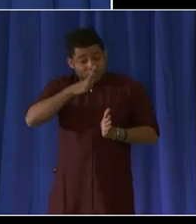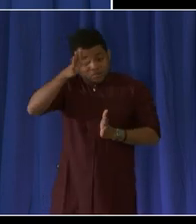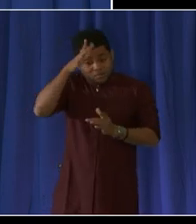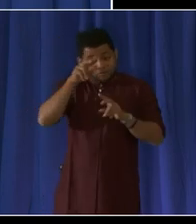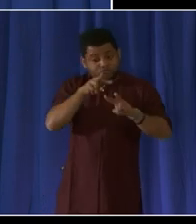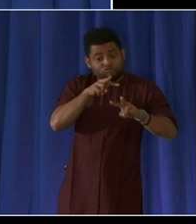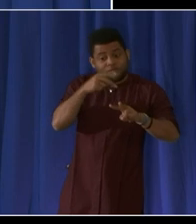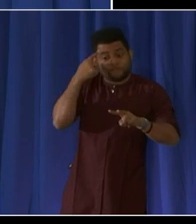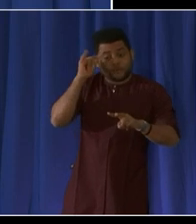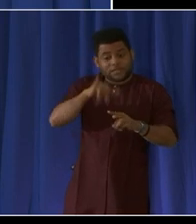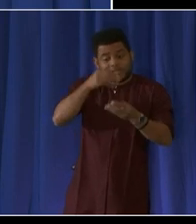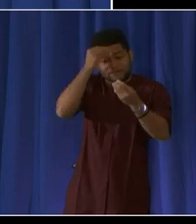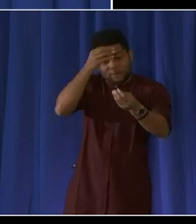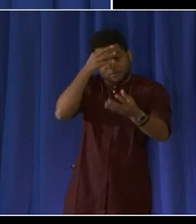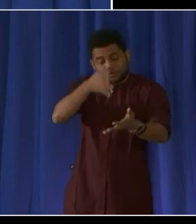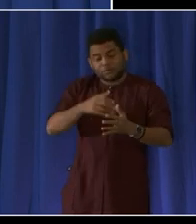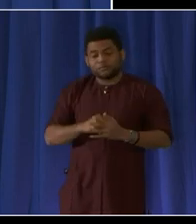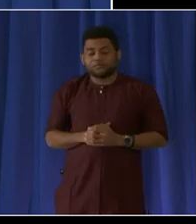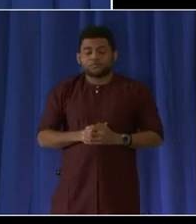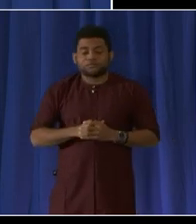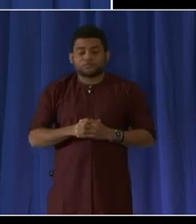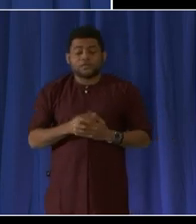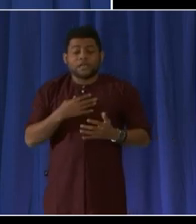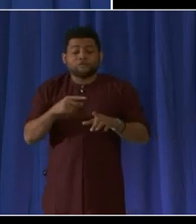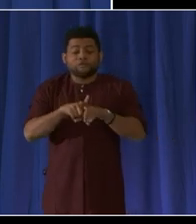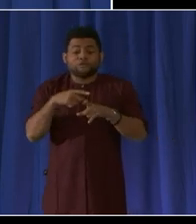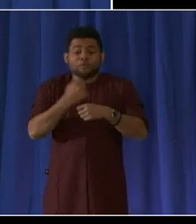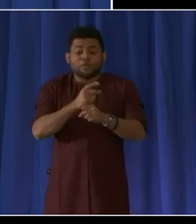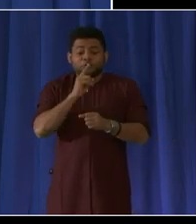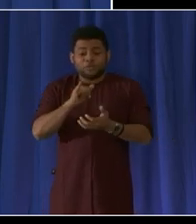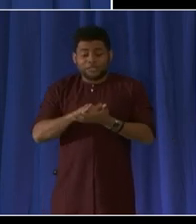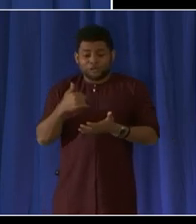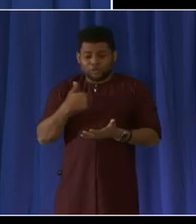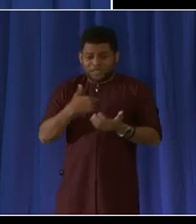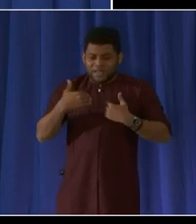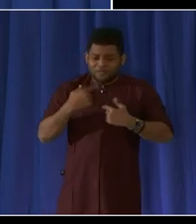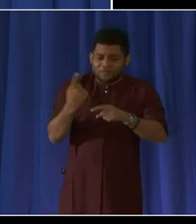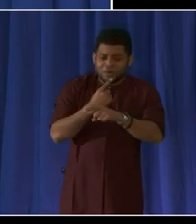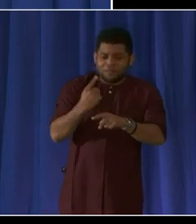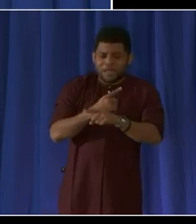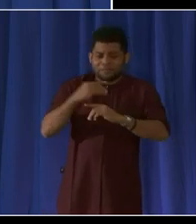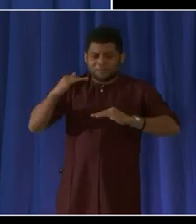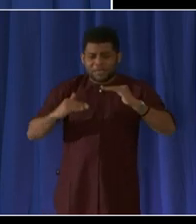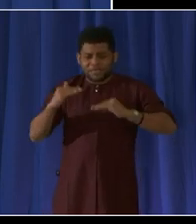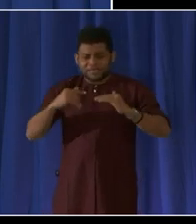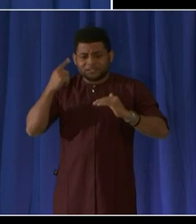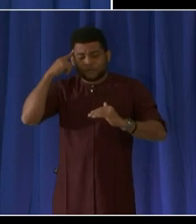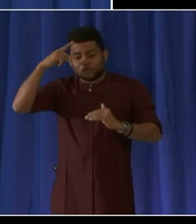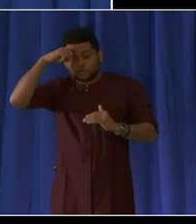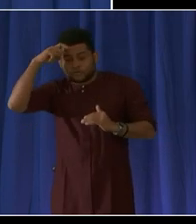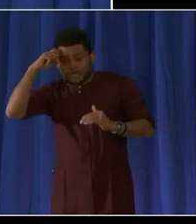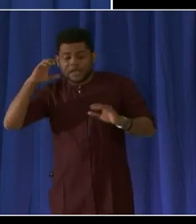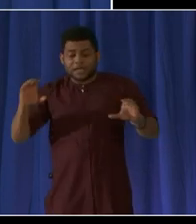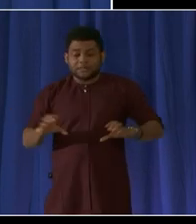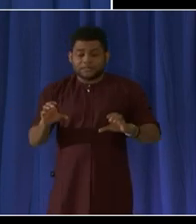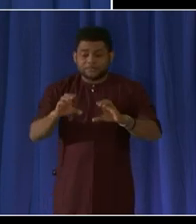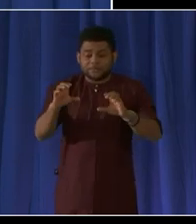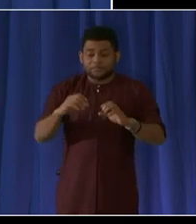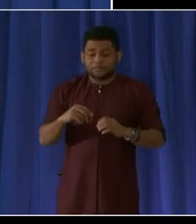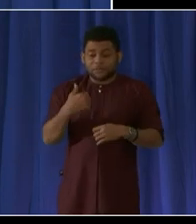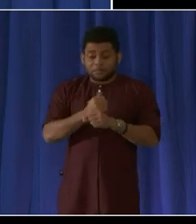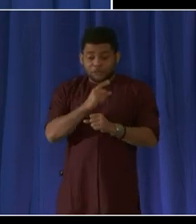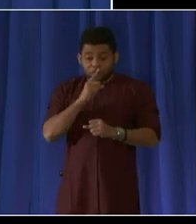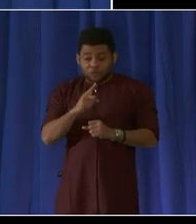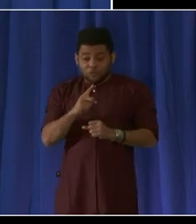on the lookout for that information. And we want to ensure that we have an appropriate balance of activities over the summer, so activities for students